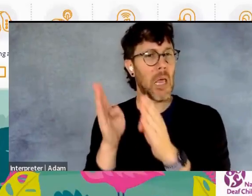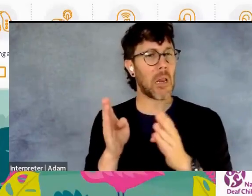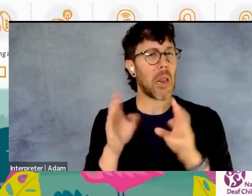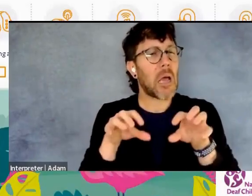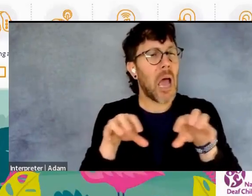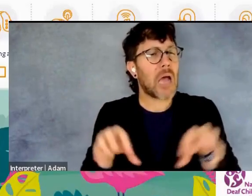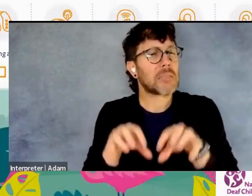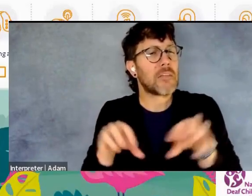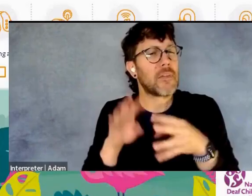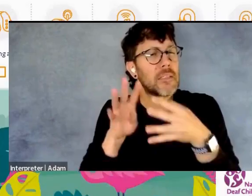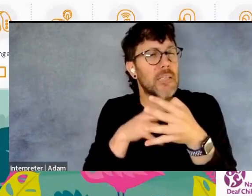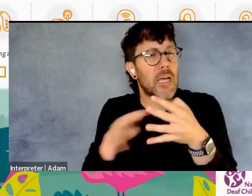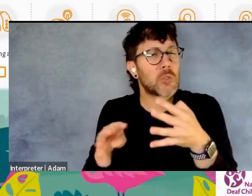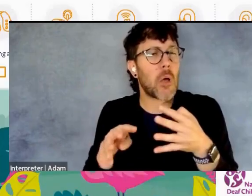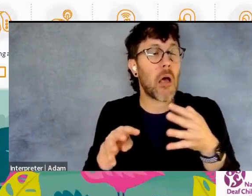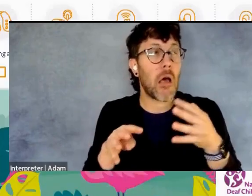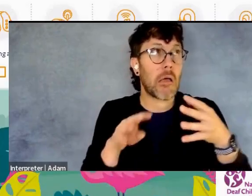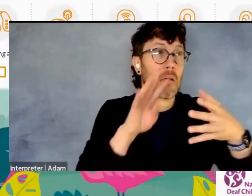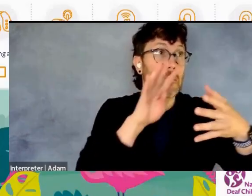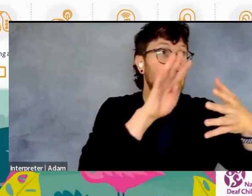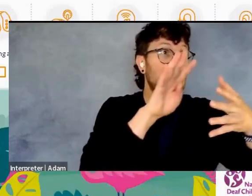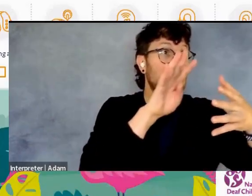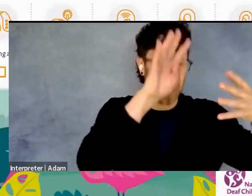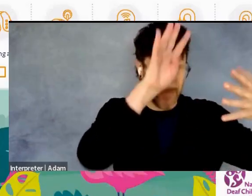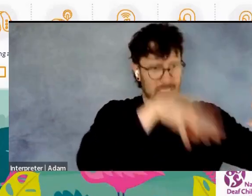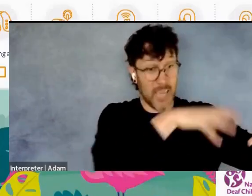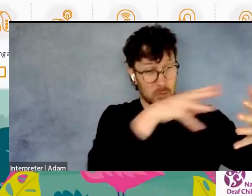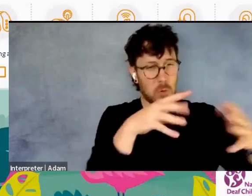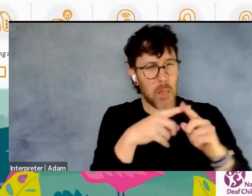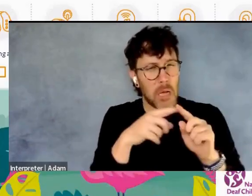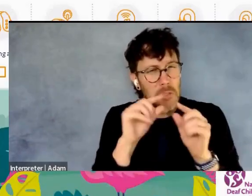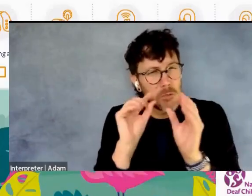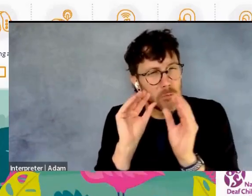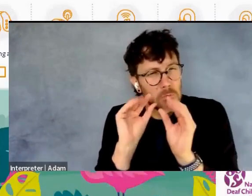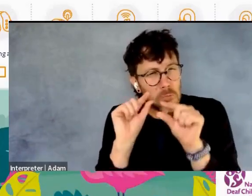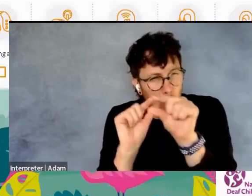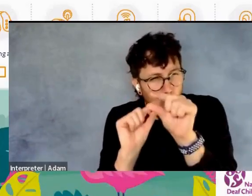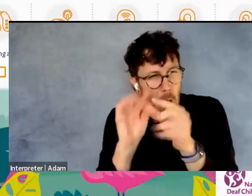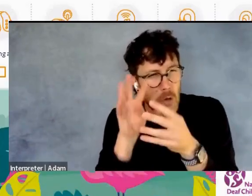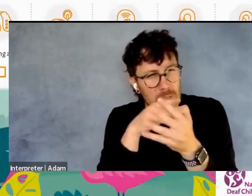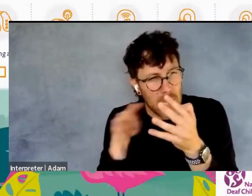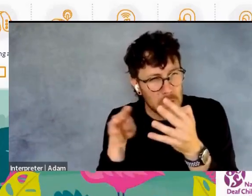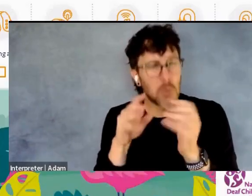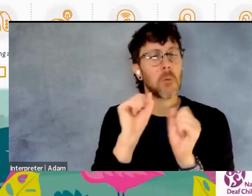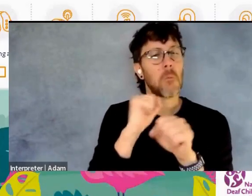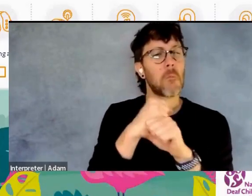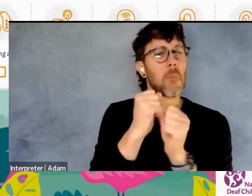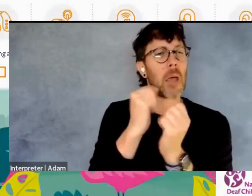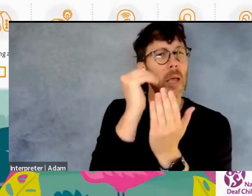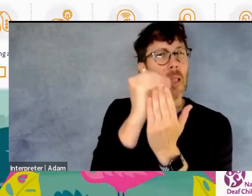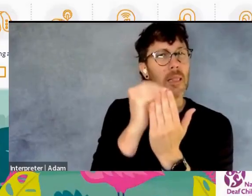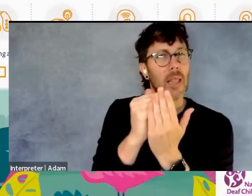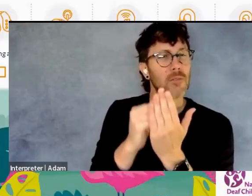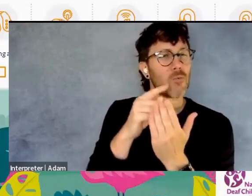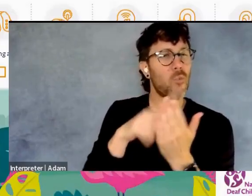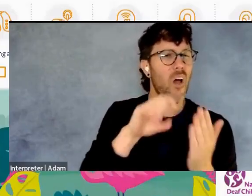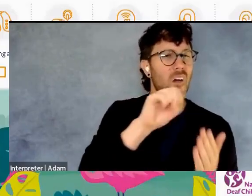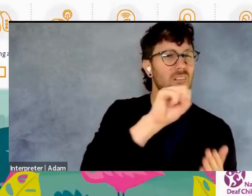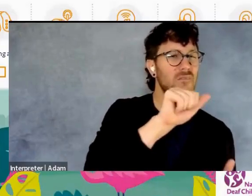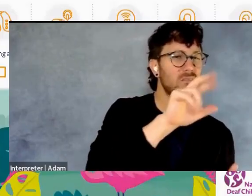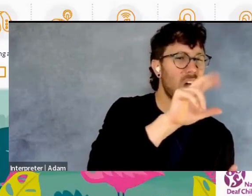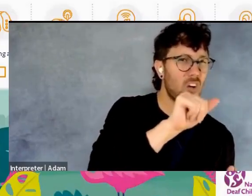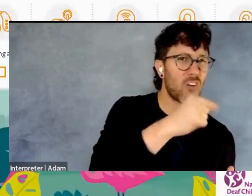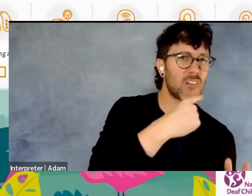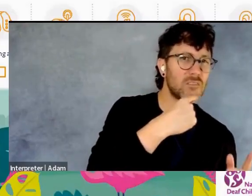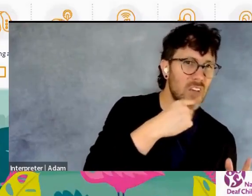mini schedule within the schedule, where you sort of make those lists that Sarah and Sharon both said. That doesn't have to